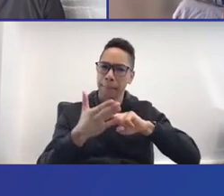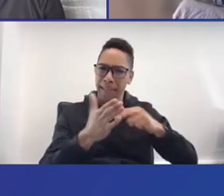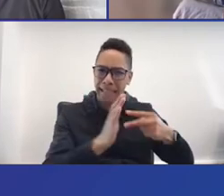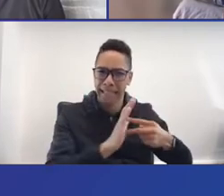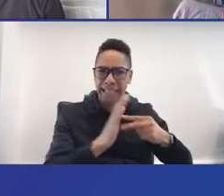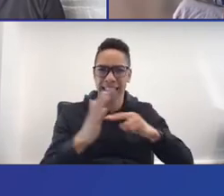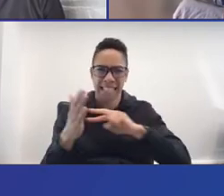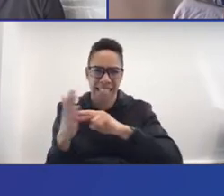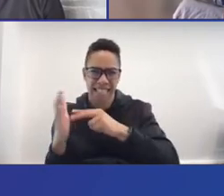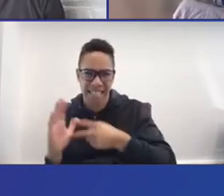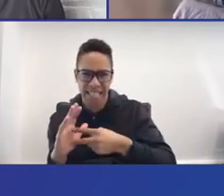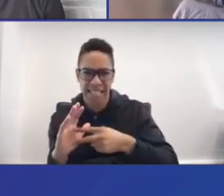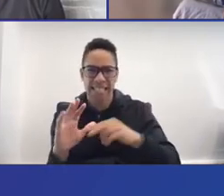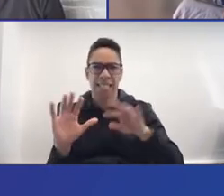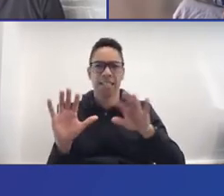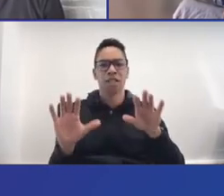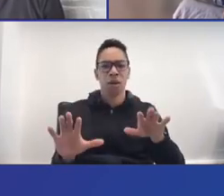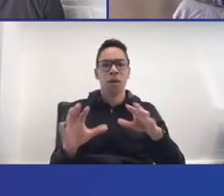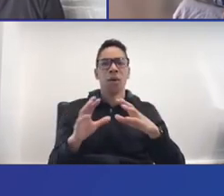So